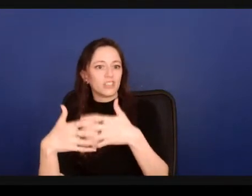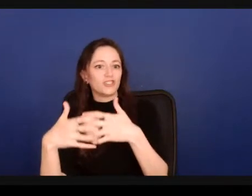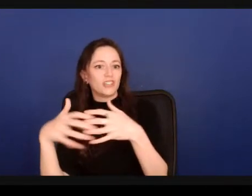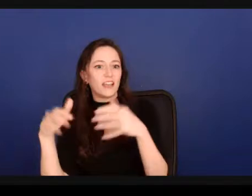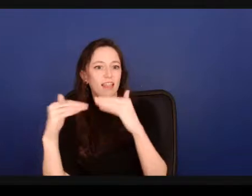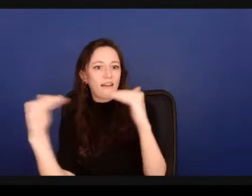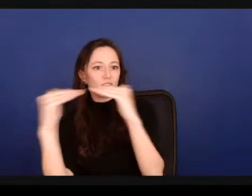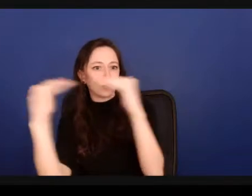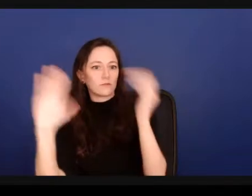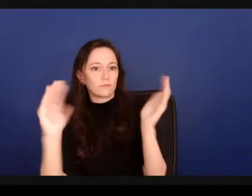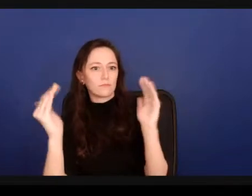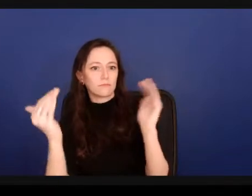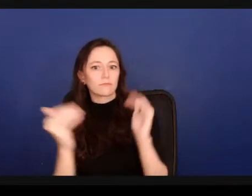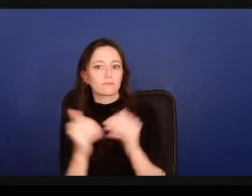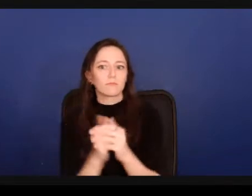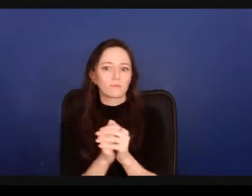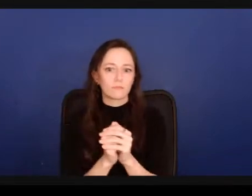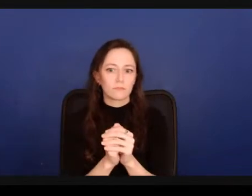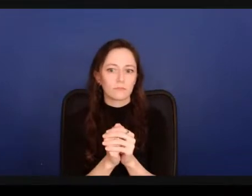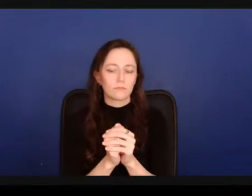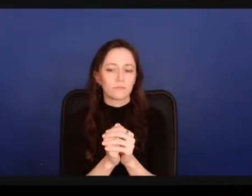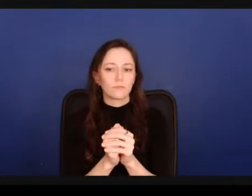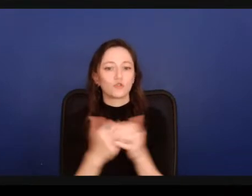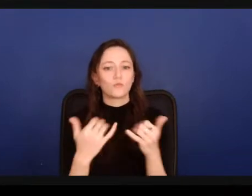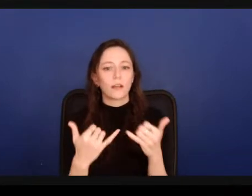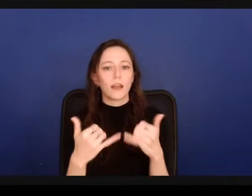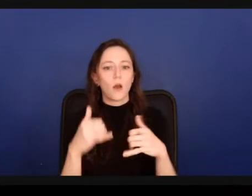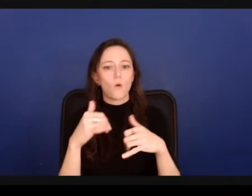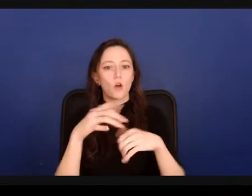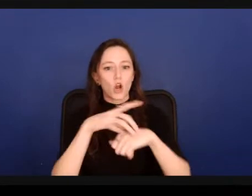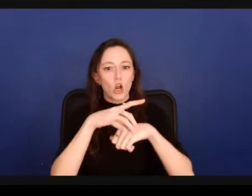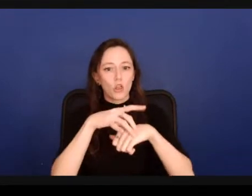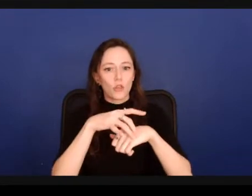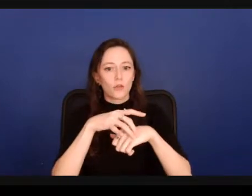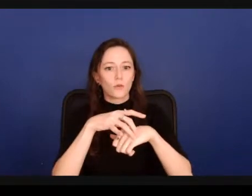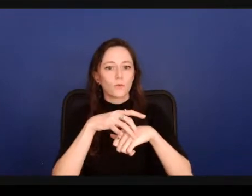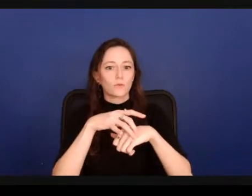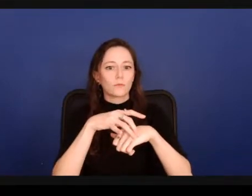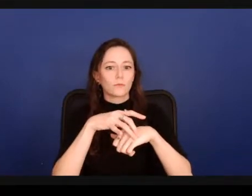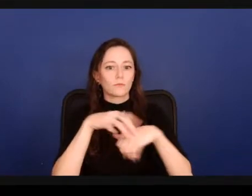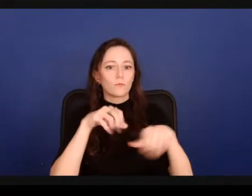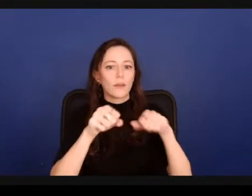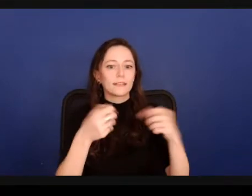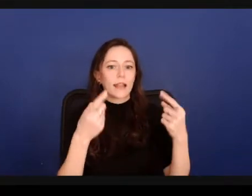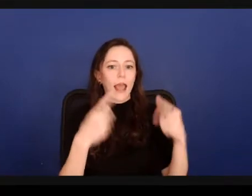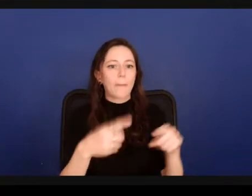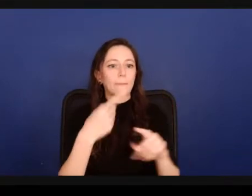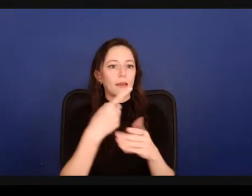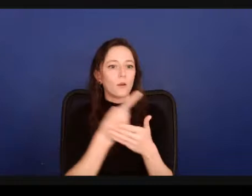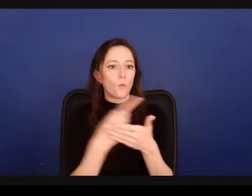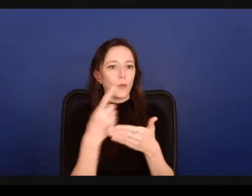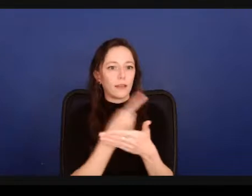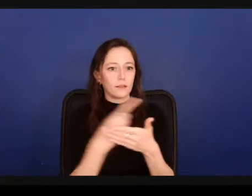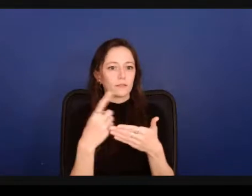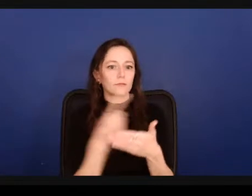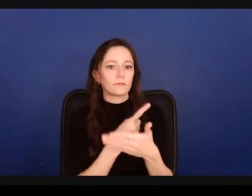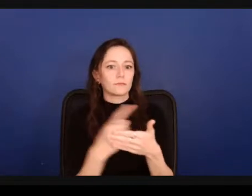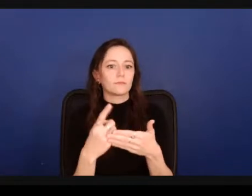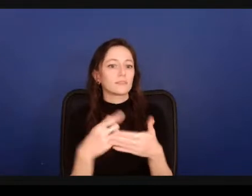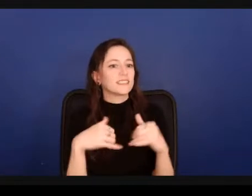Our earthquake counts, now we're displaying them in earthquakes per week over here. So they are still